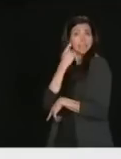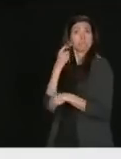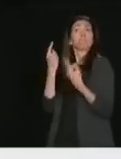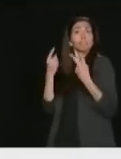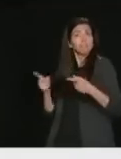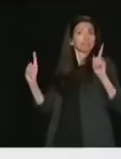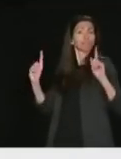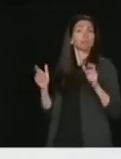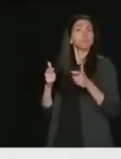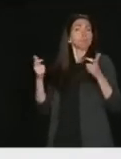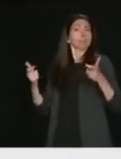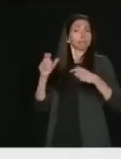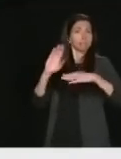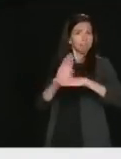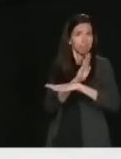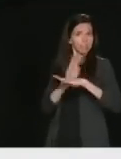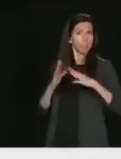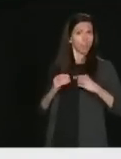emergency financing facility